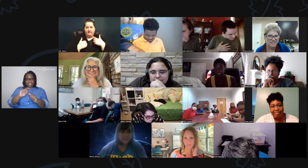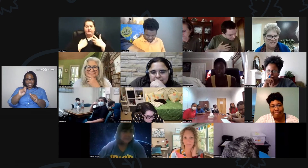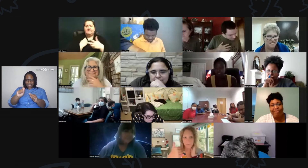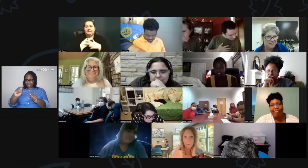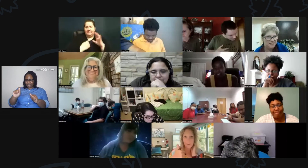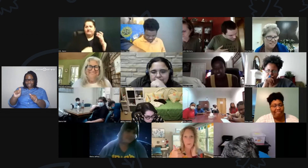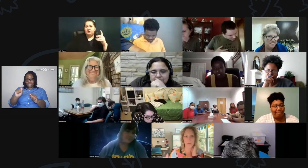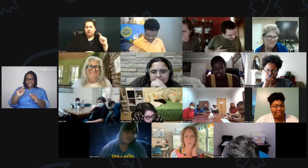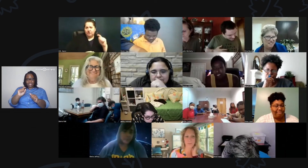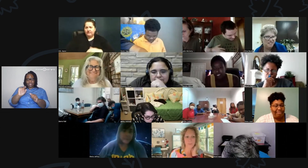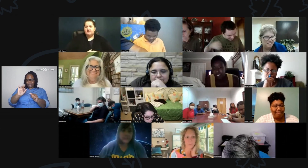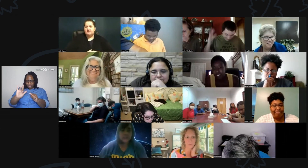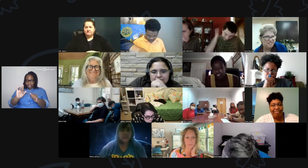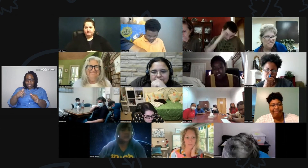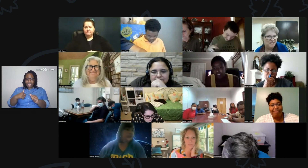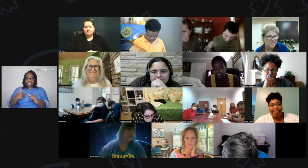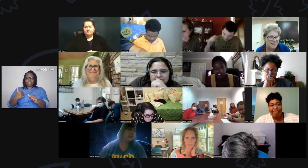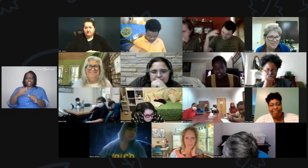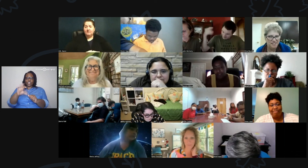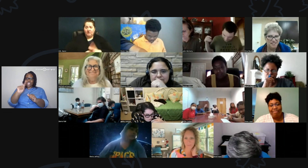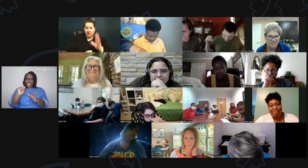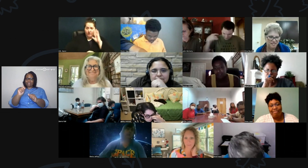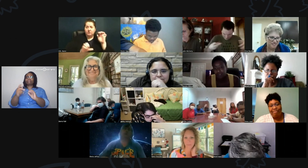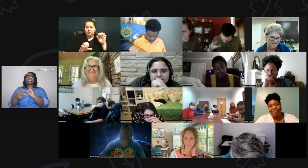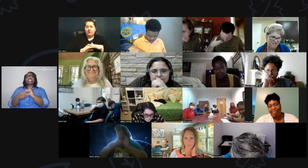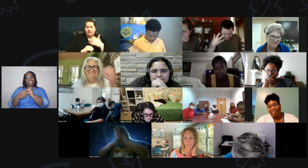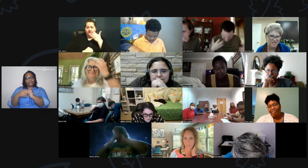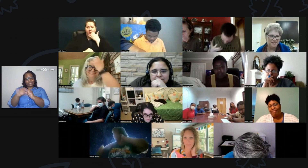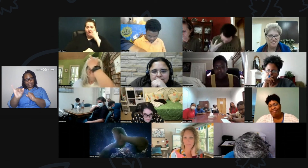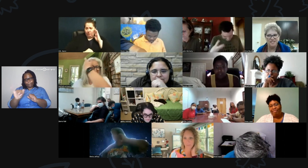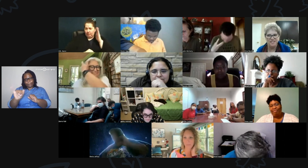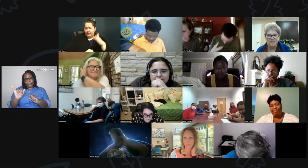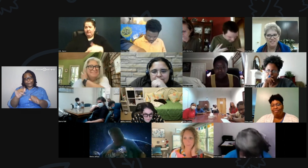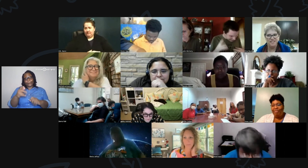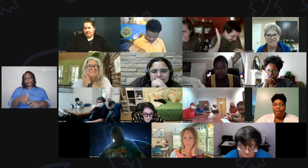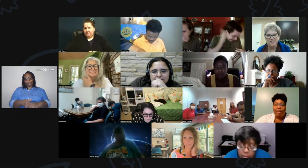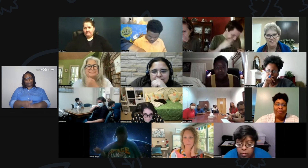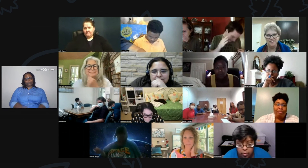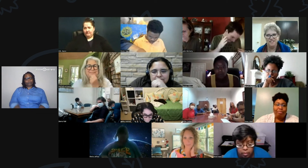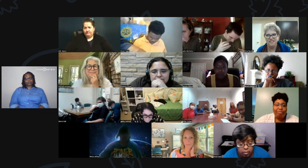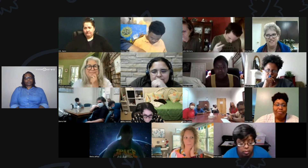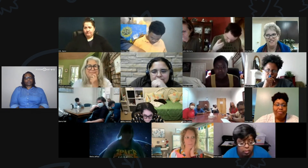for me. So it does it on your phone too.